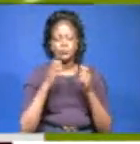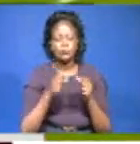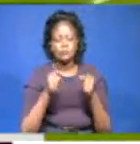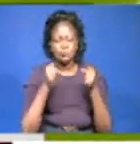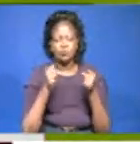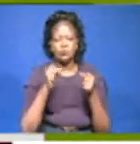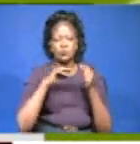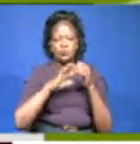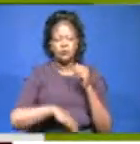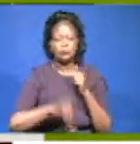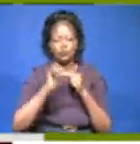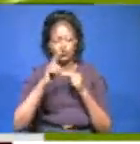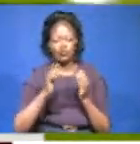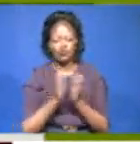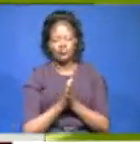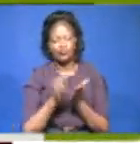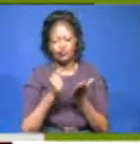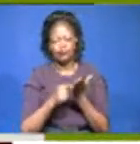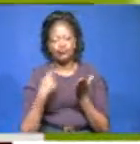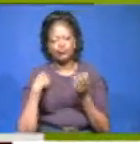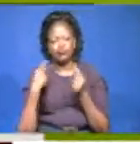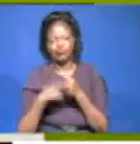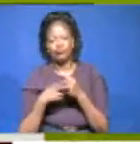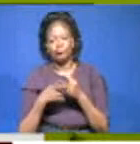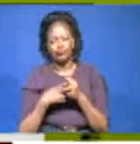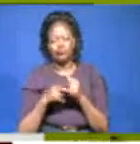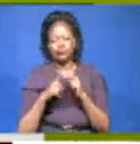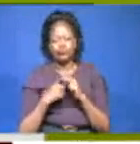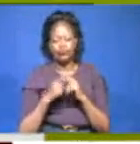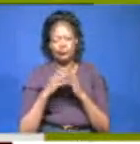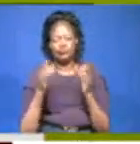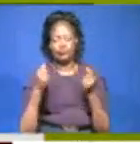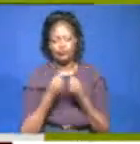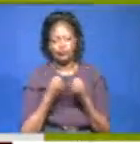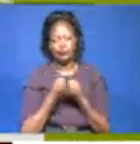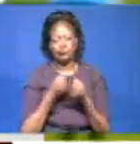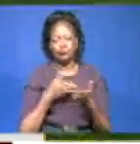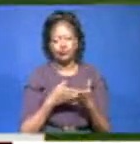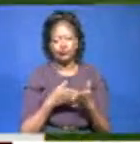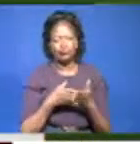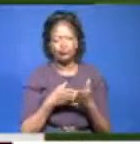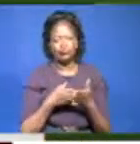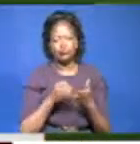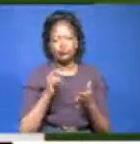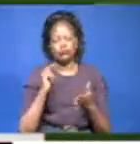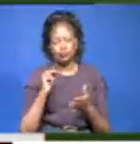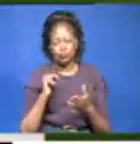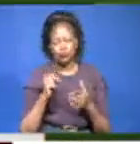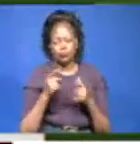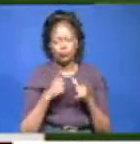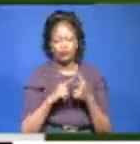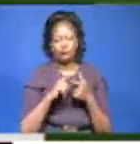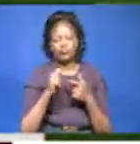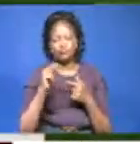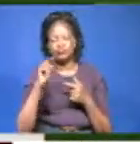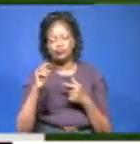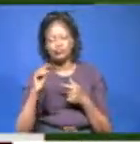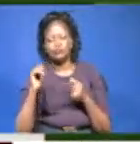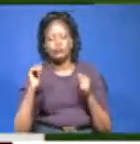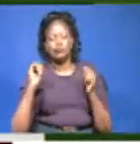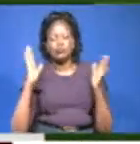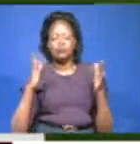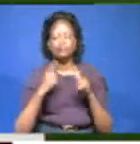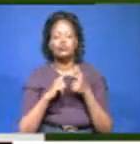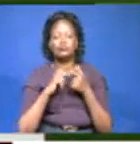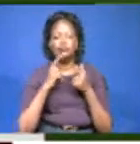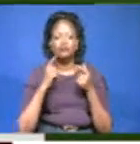a month, with Ghana's number 7 in contention to start their opening game against Iran, if fit. Meanwhile, Valencia striker Edison Cavani is set to be